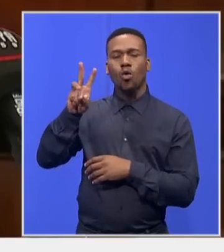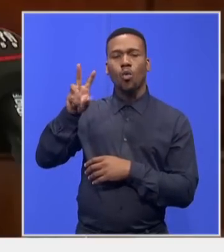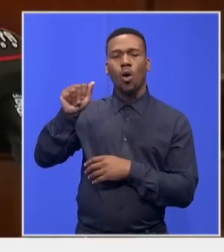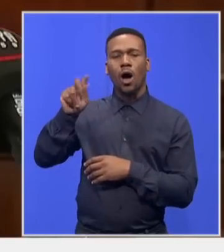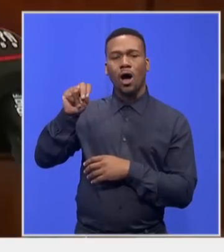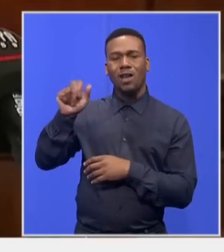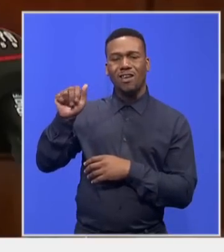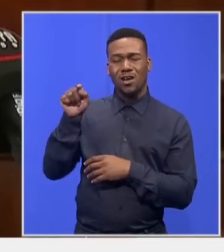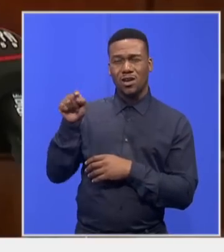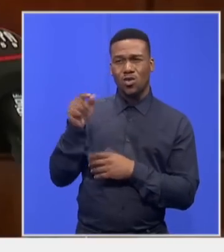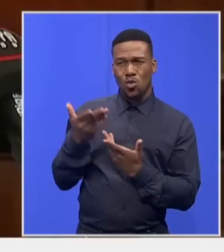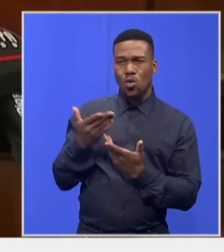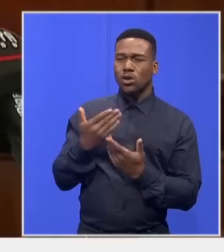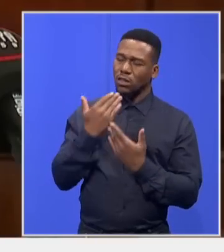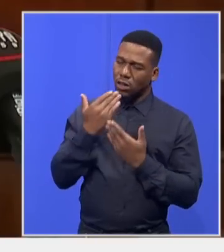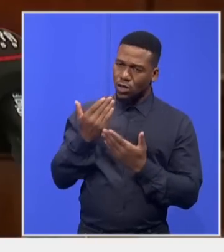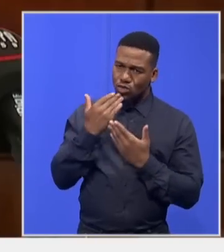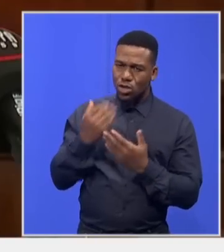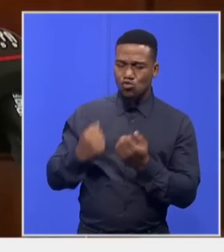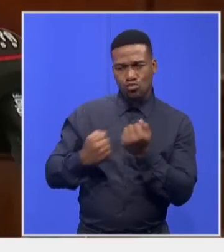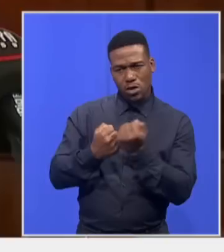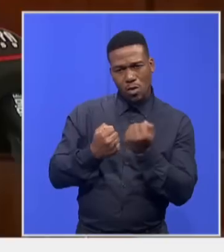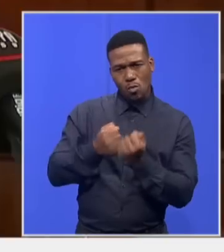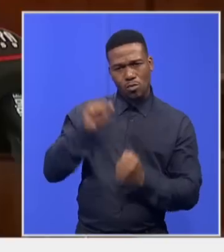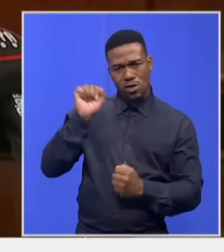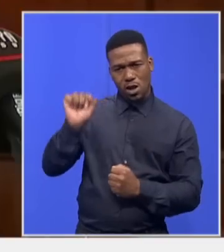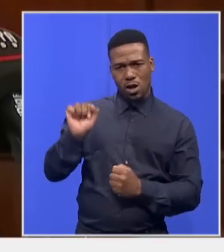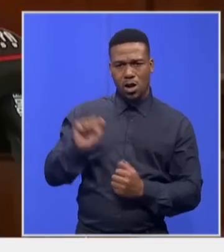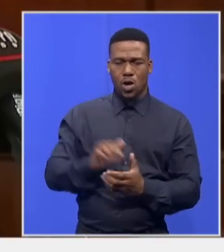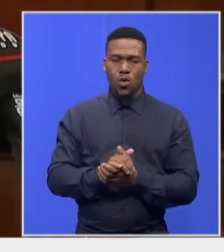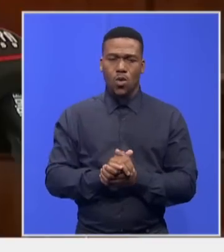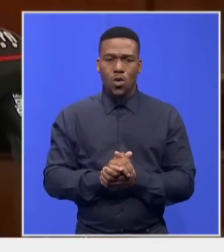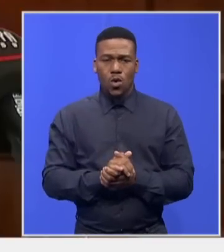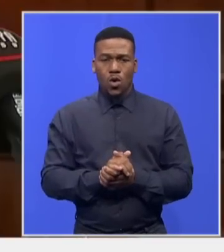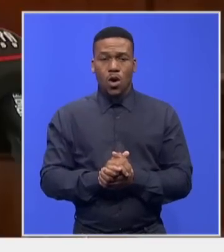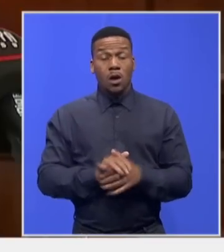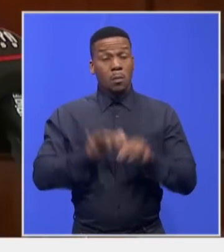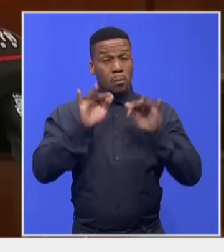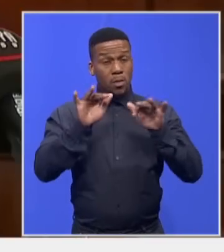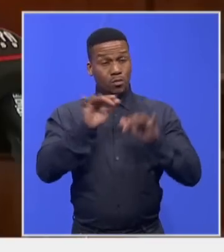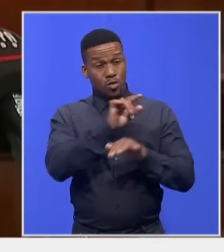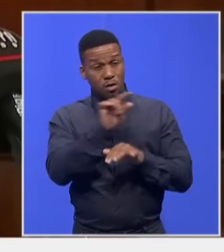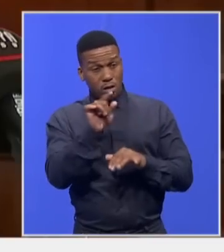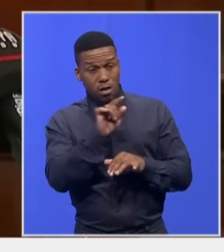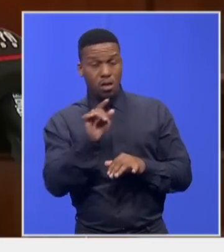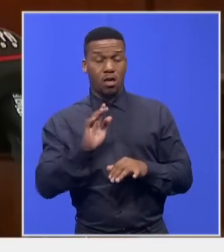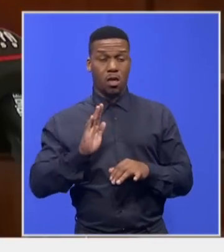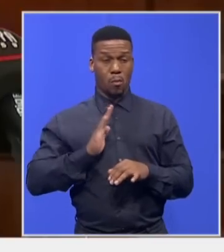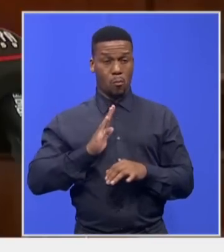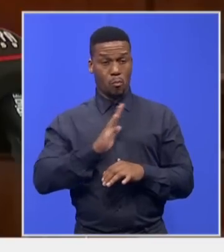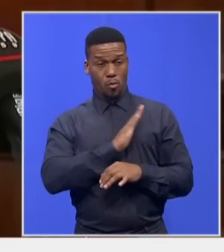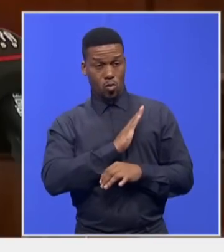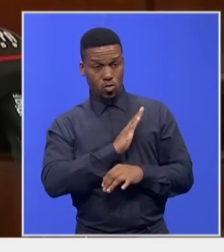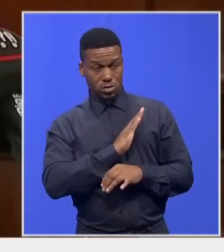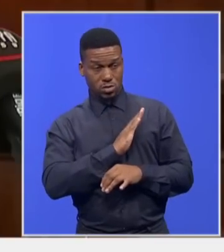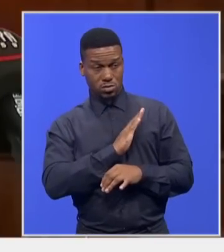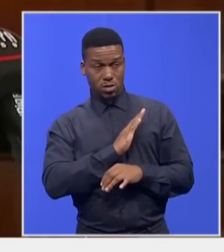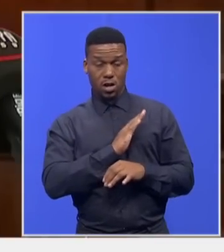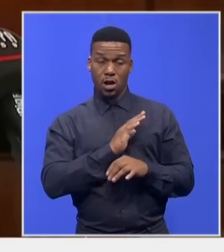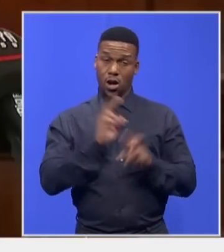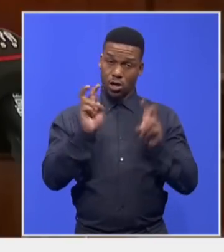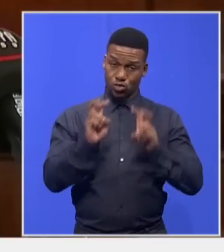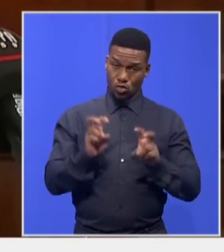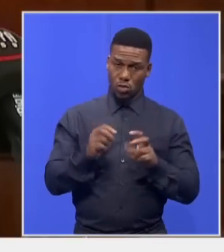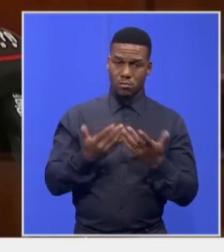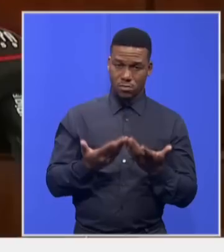able to take with us the people of Eskom, the board in this instance, because I think